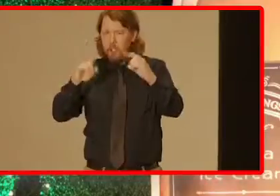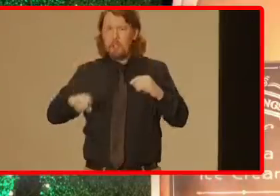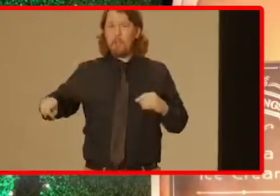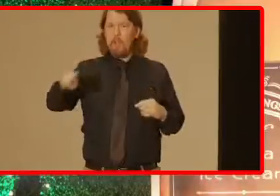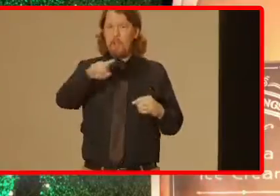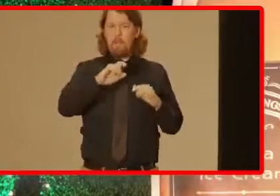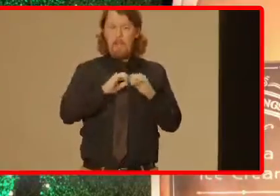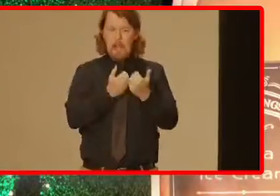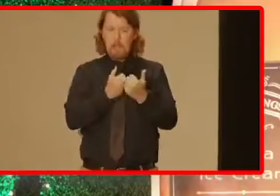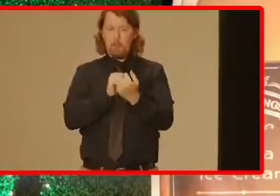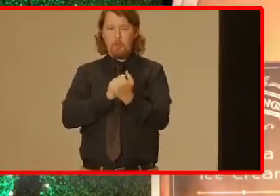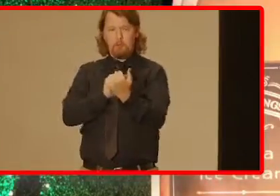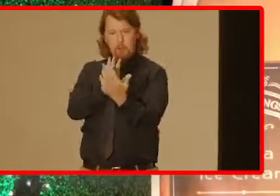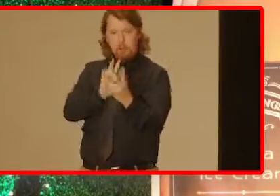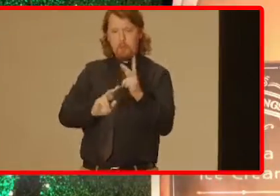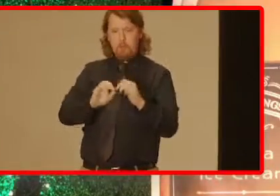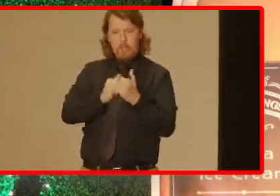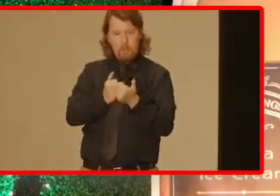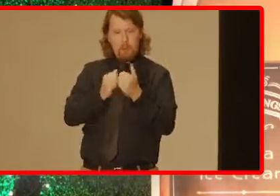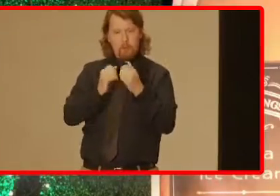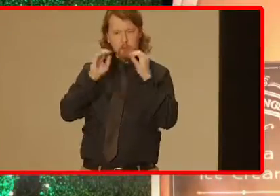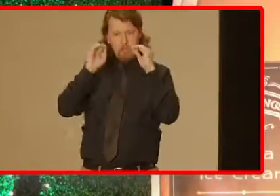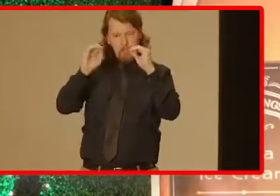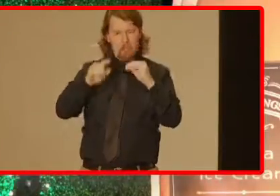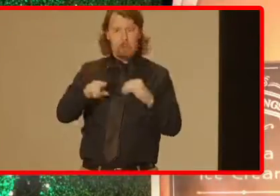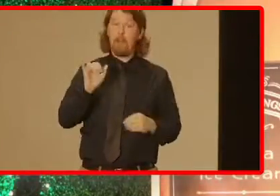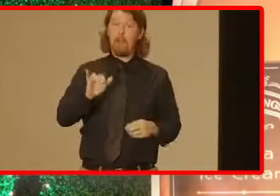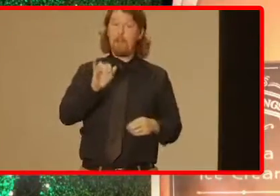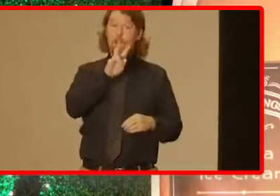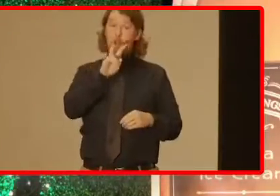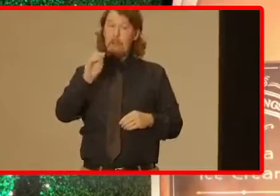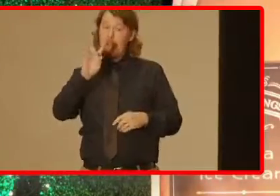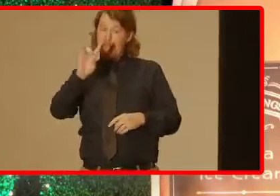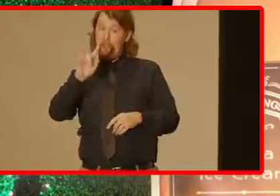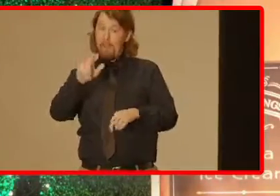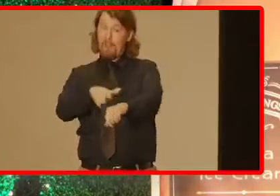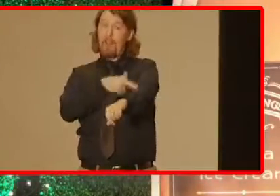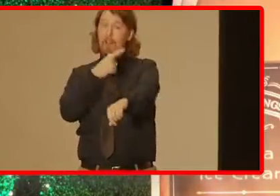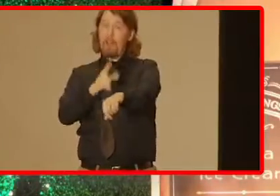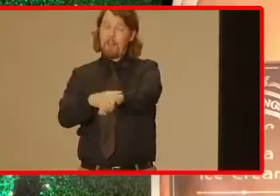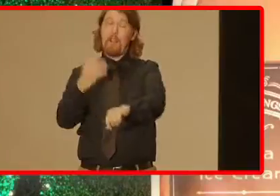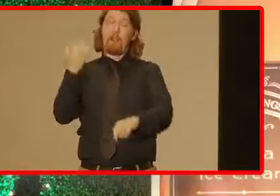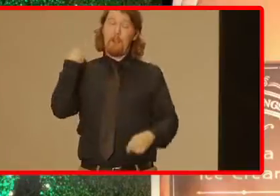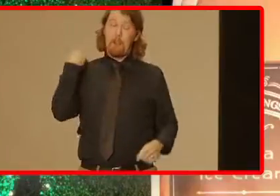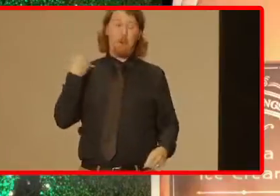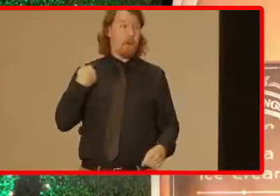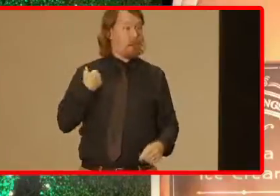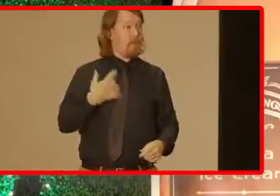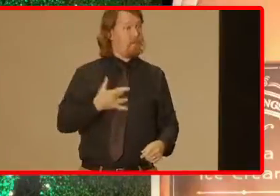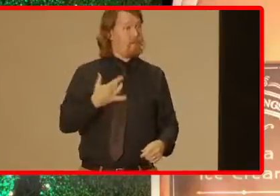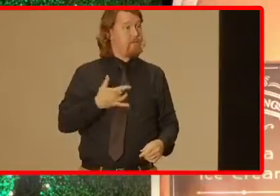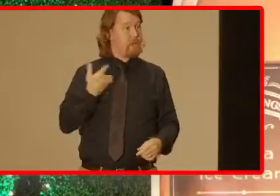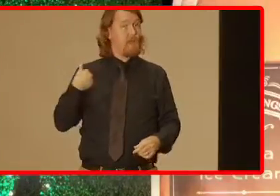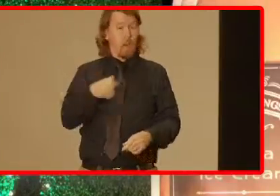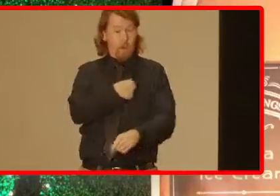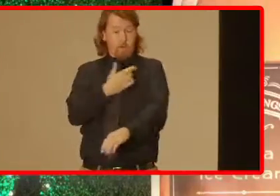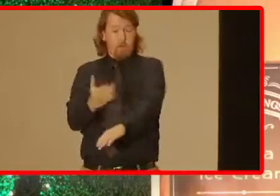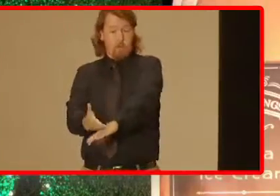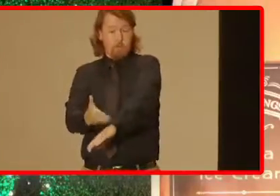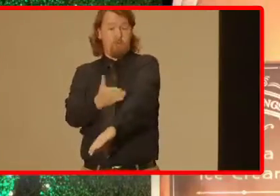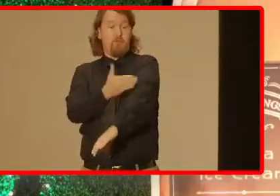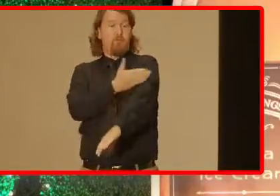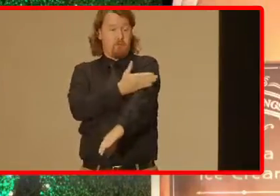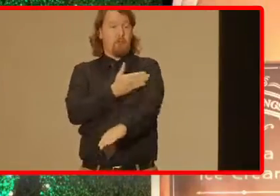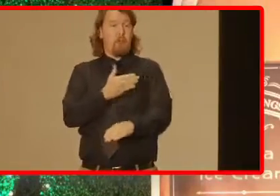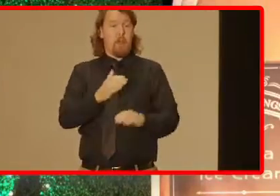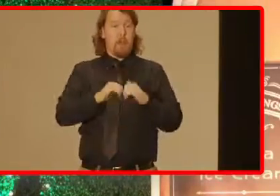so I'll tell you that was 2008. That was a long time ago. And while I think that we've come a long way in how we